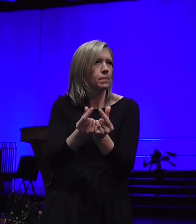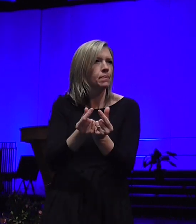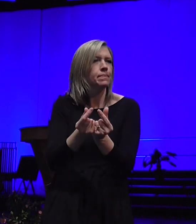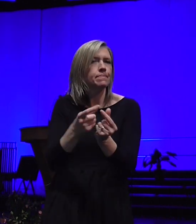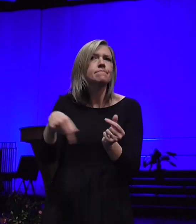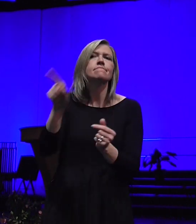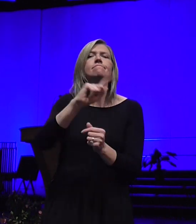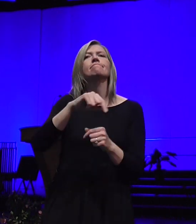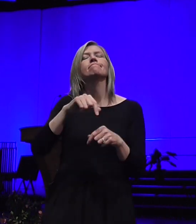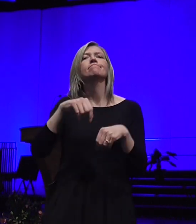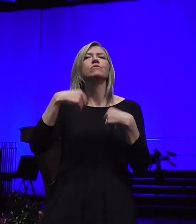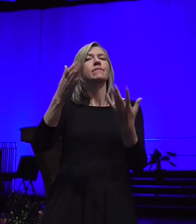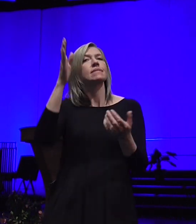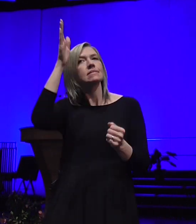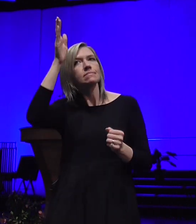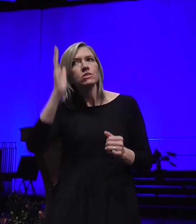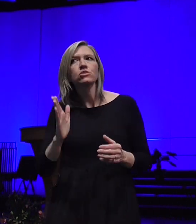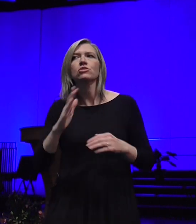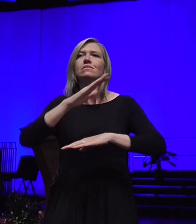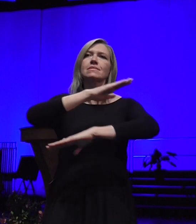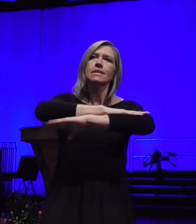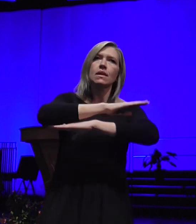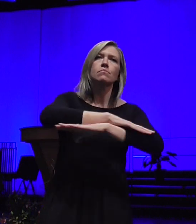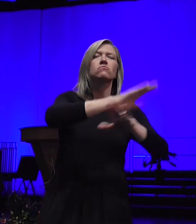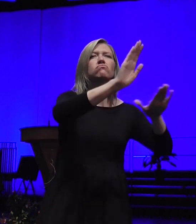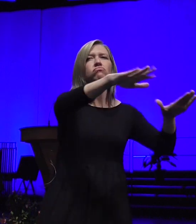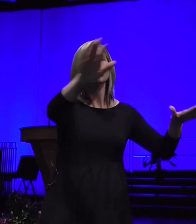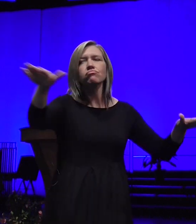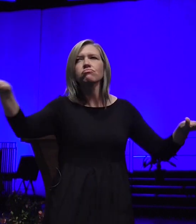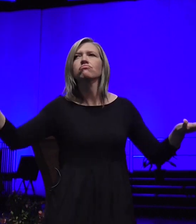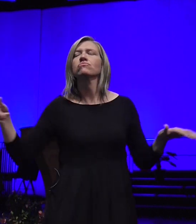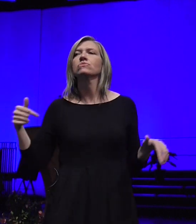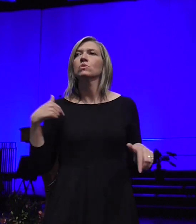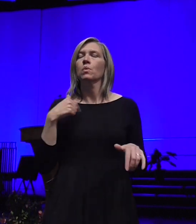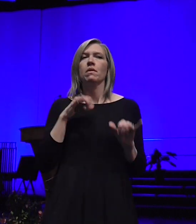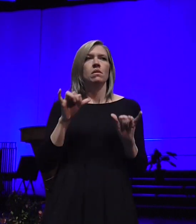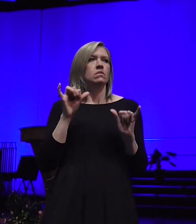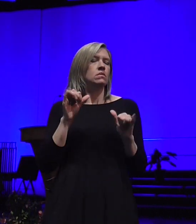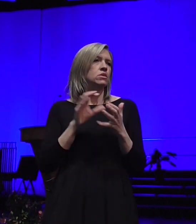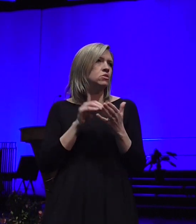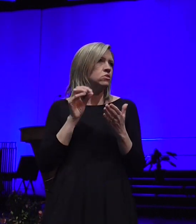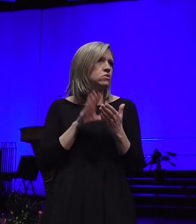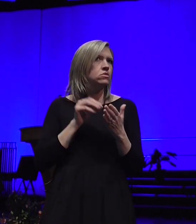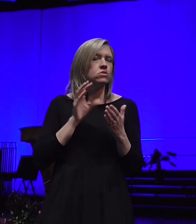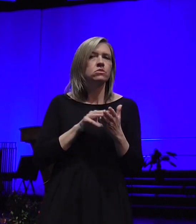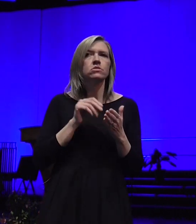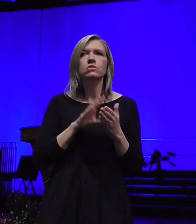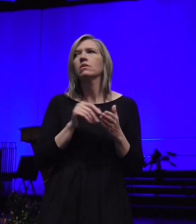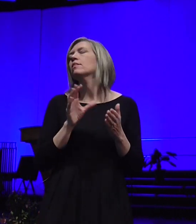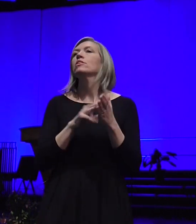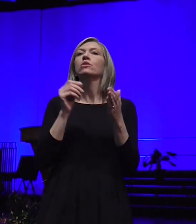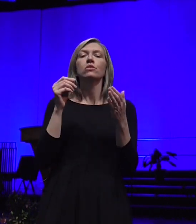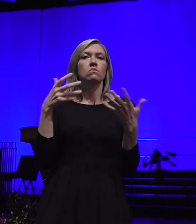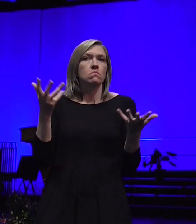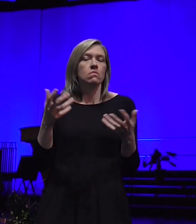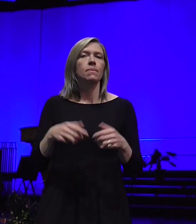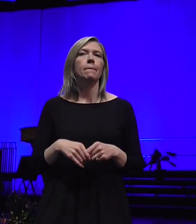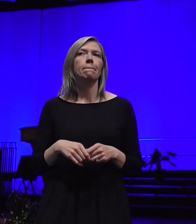And they had speakers and they had tables. And we learned a bunch. We learned about the